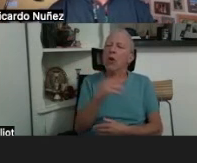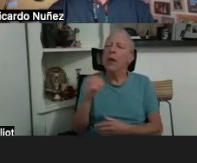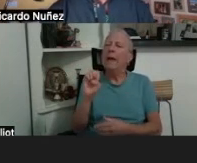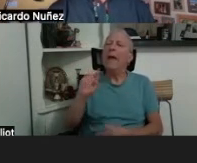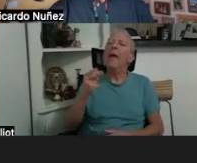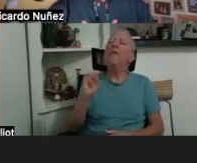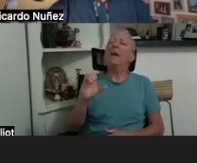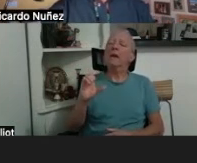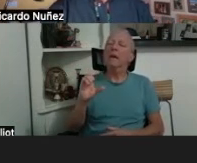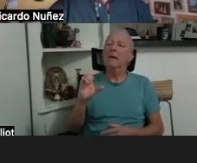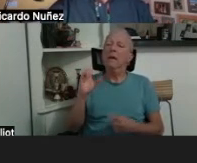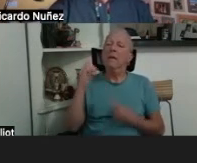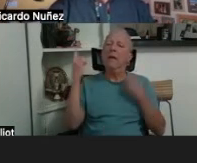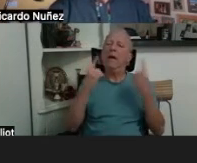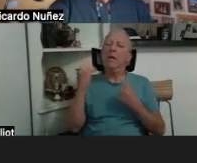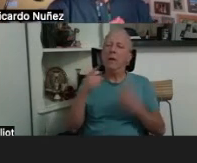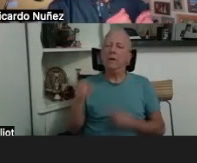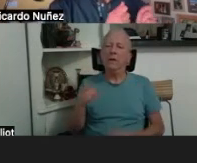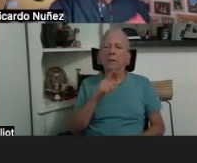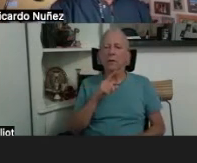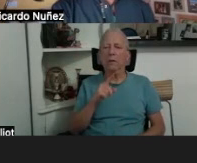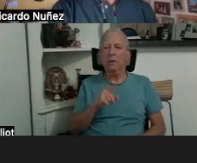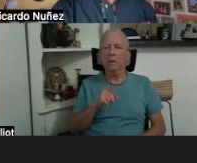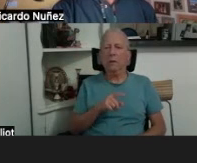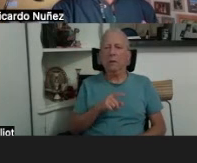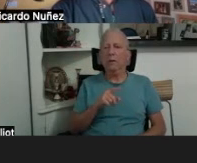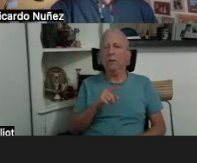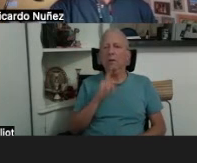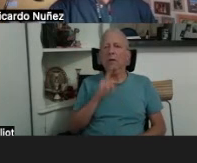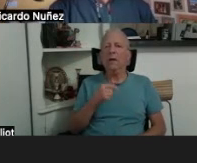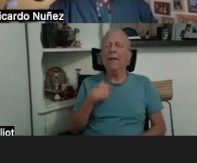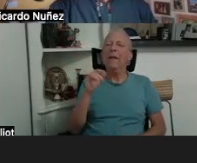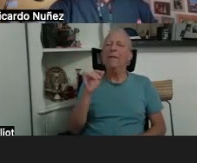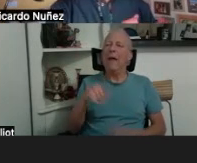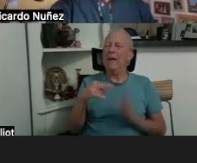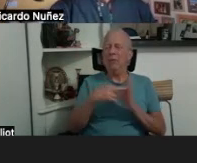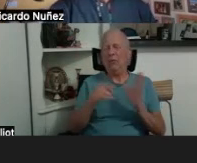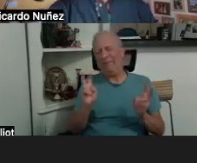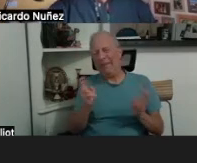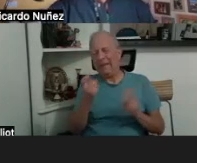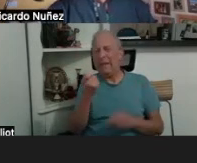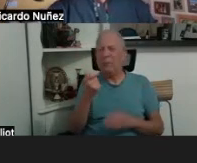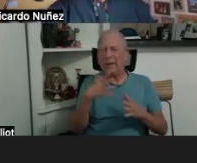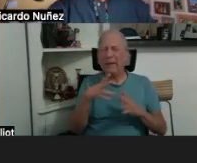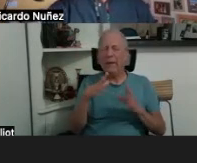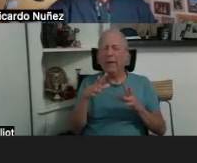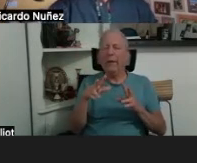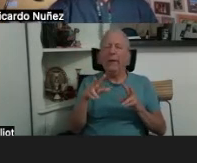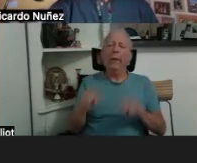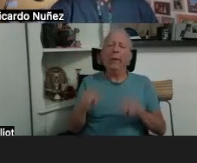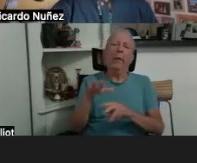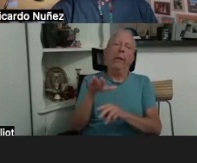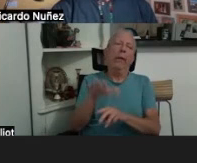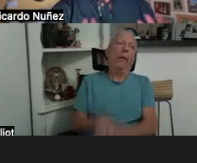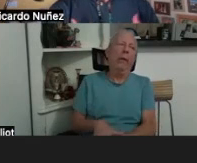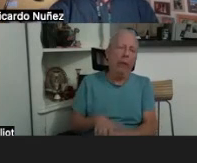institutions. It's paternalistic, it's a paternalistic rule in some ways, and that it fails to recognize that